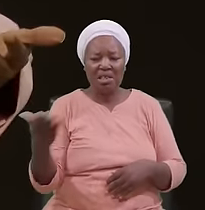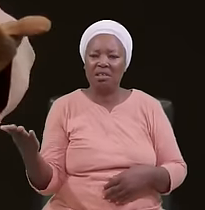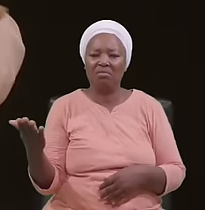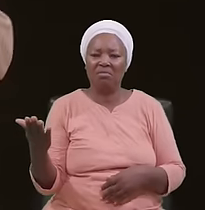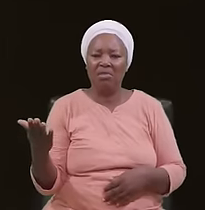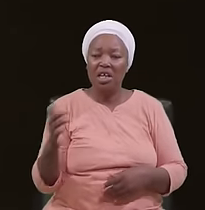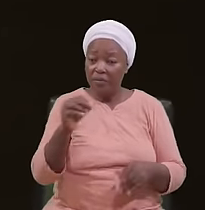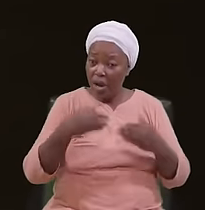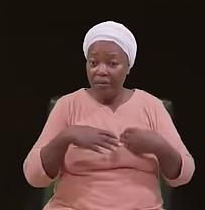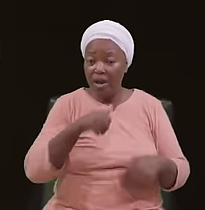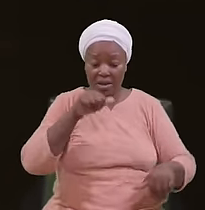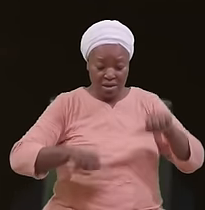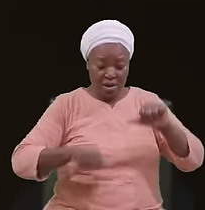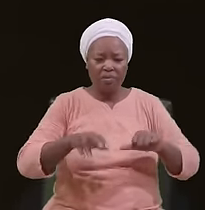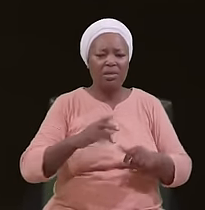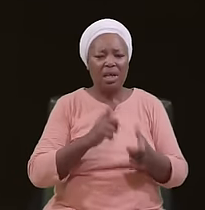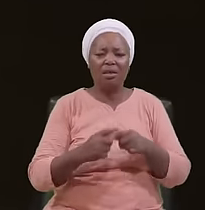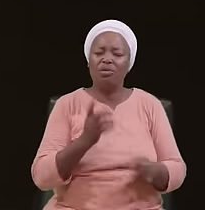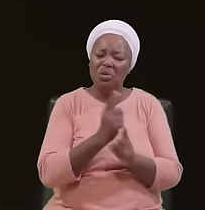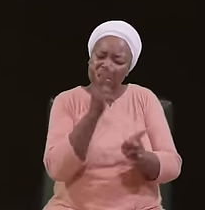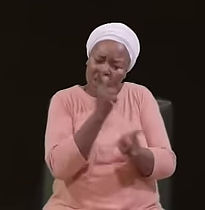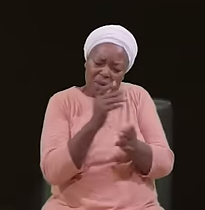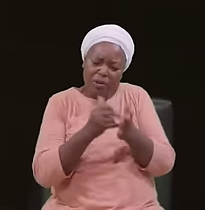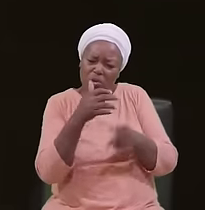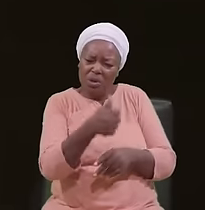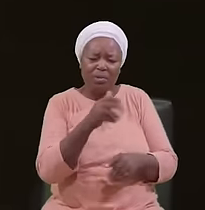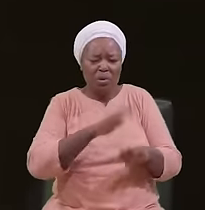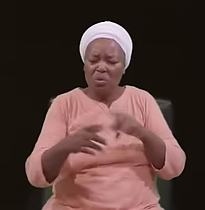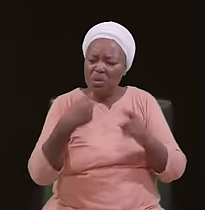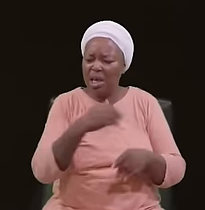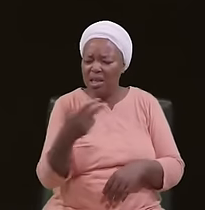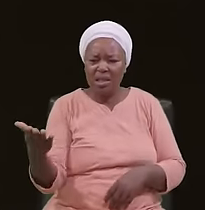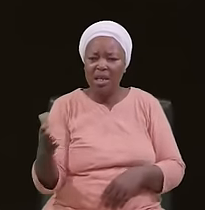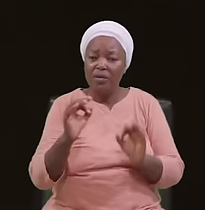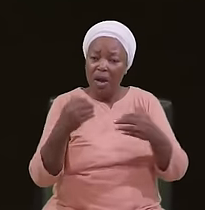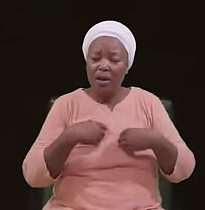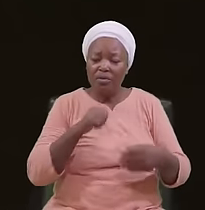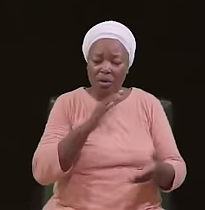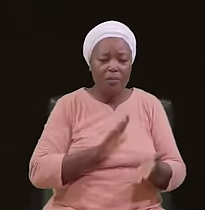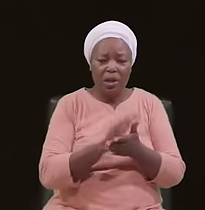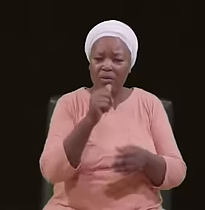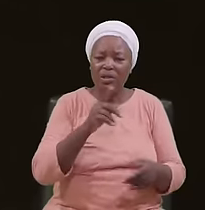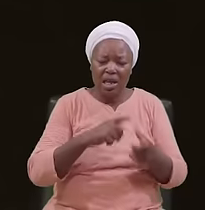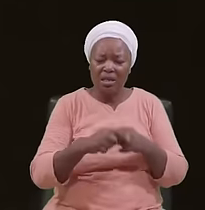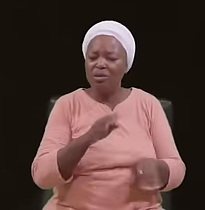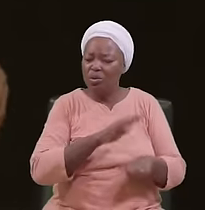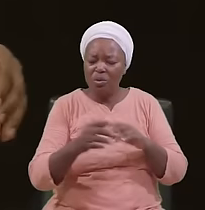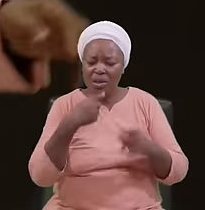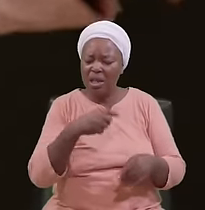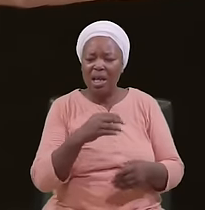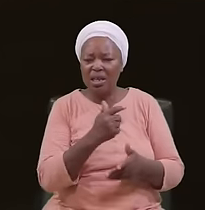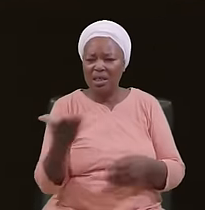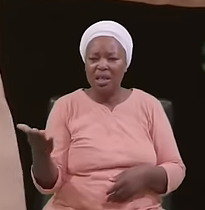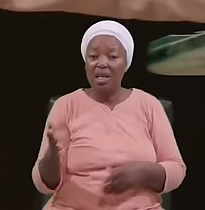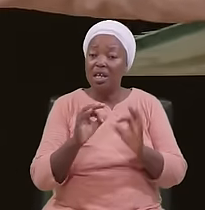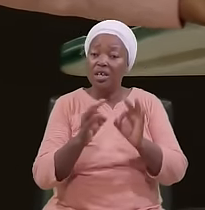any doubt, swallow it. Don't say anything. If you have unbelief, swallow that. Don't say anything. If